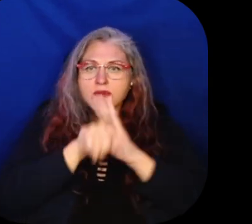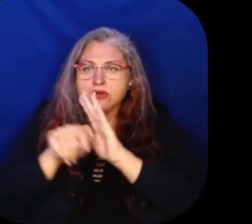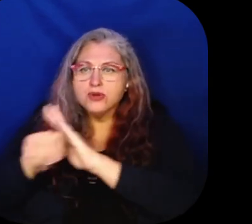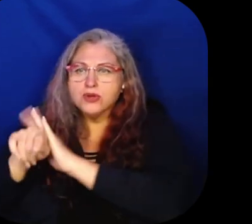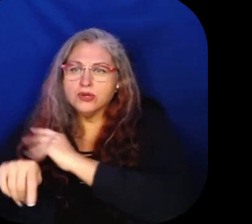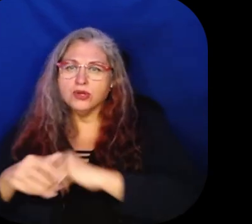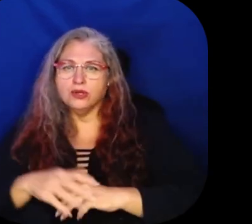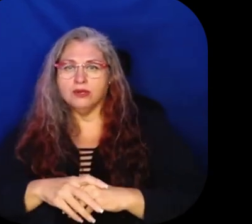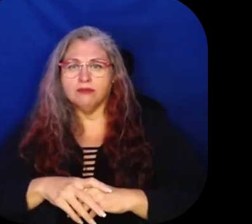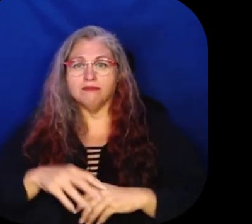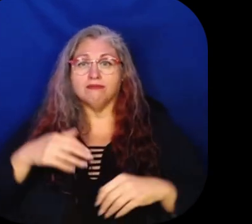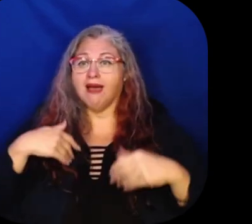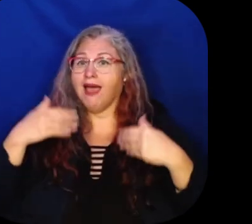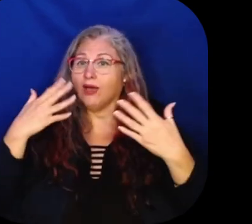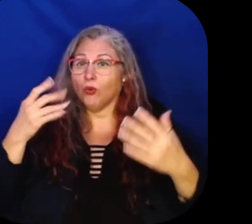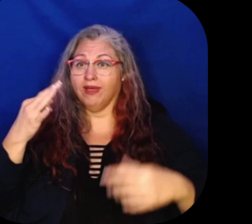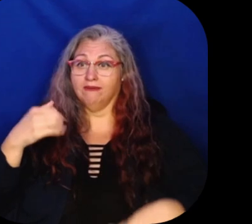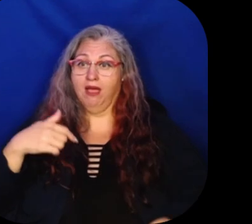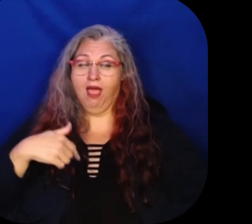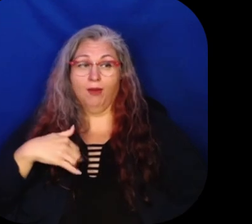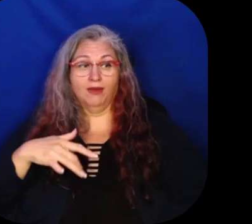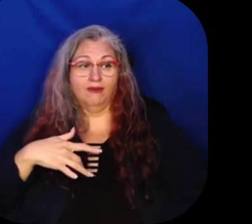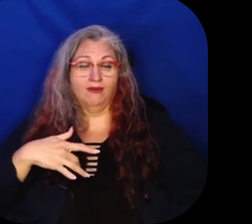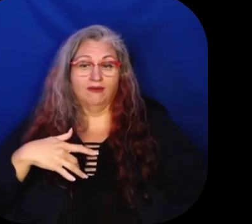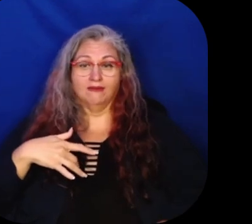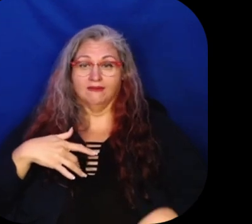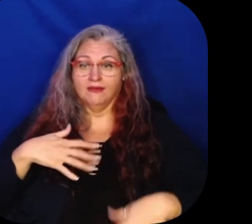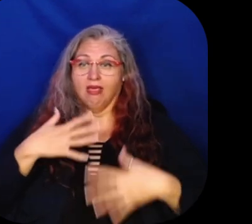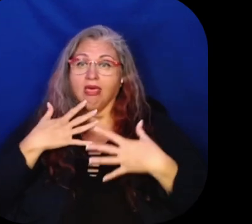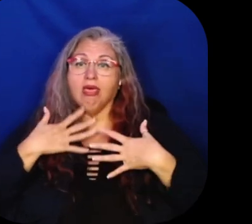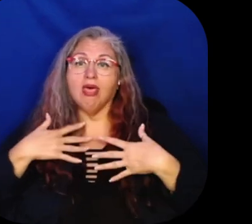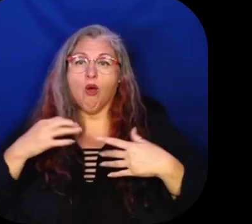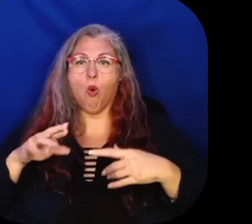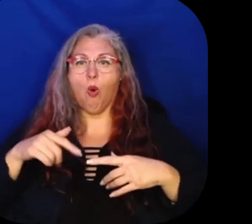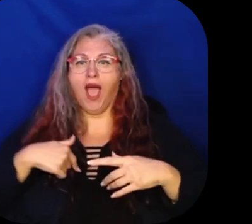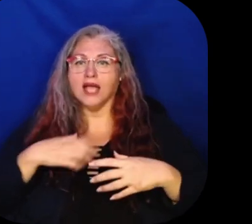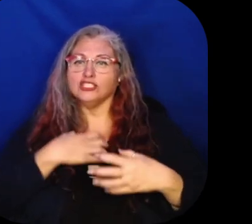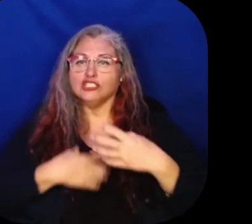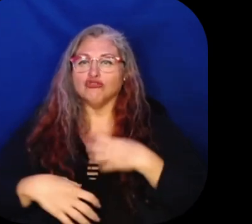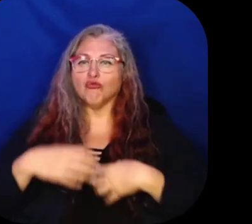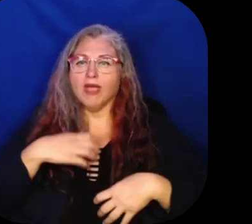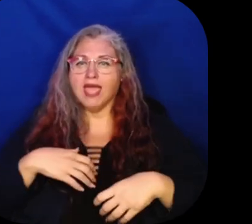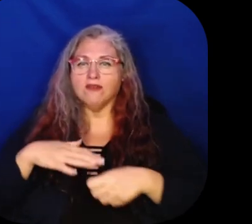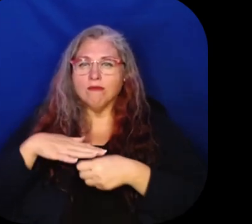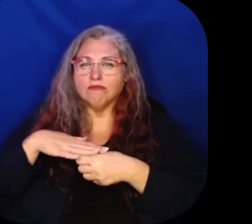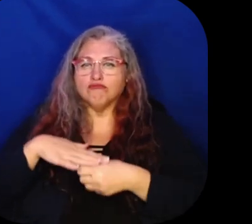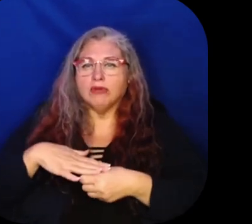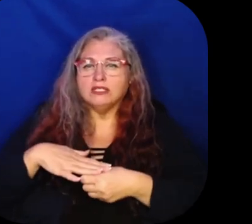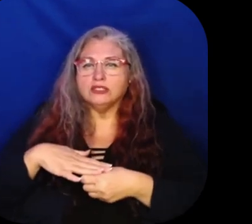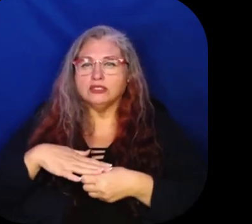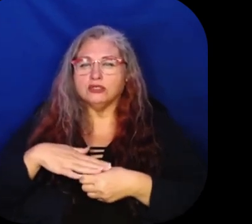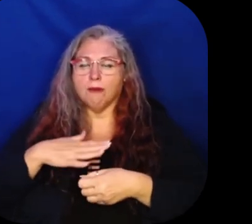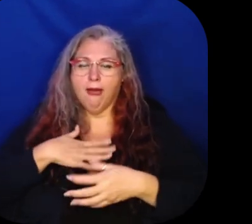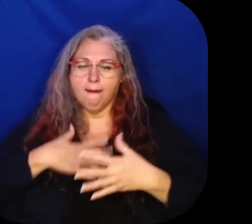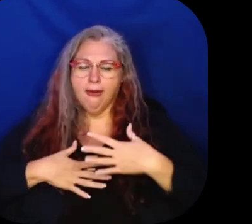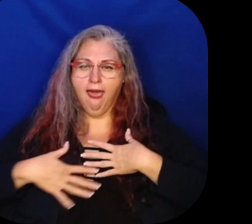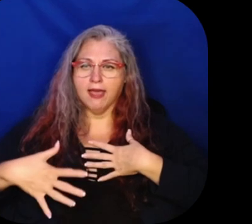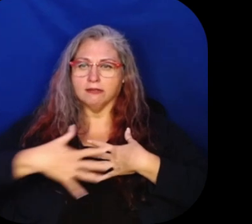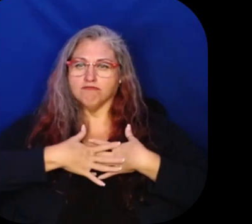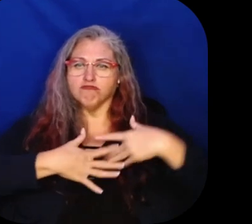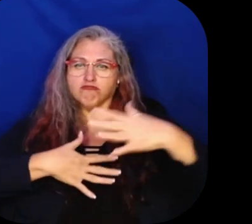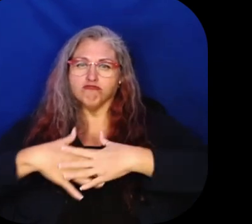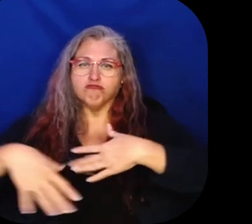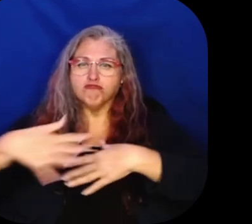I don't even know if I am aroused or if I just crave pressure on my bodies, in my bodies,